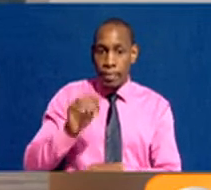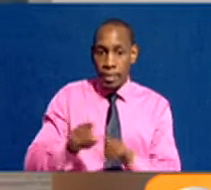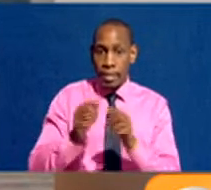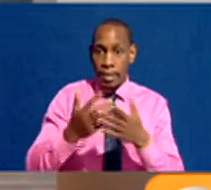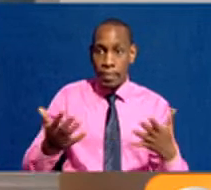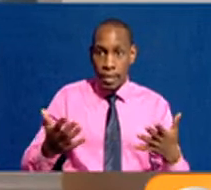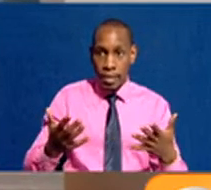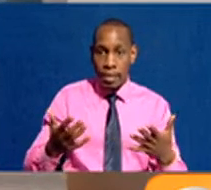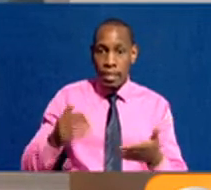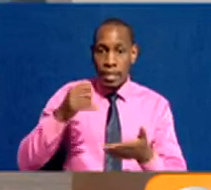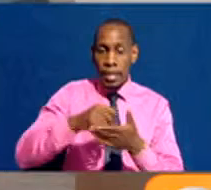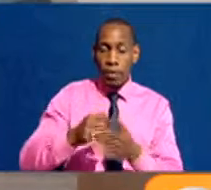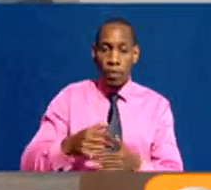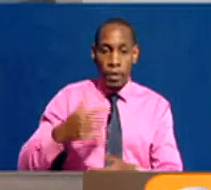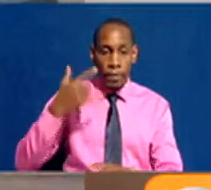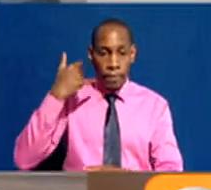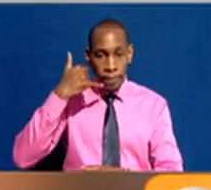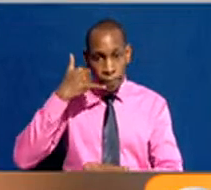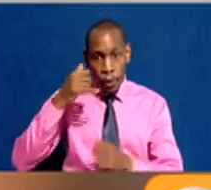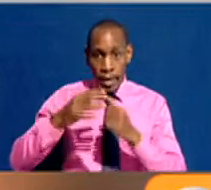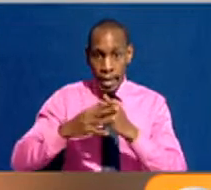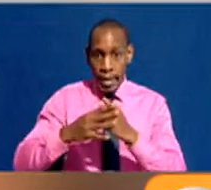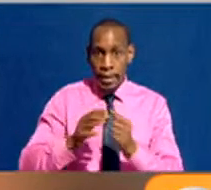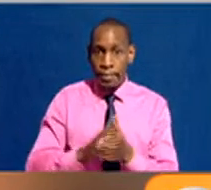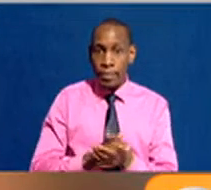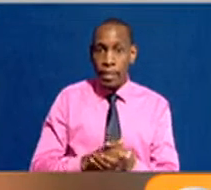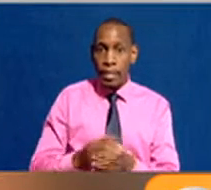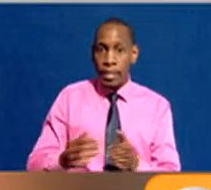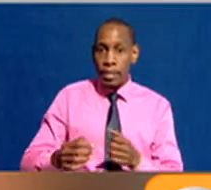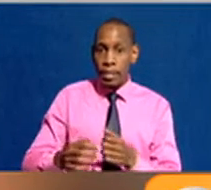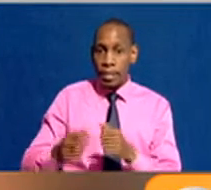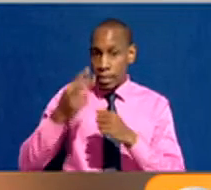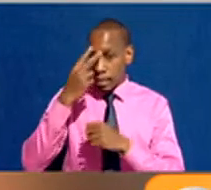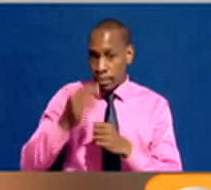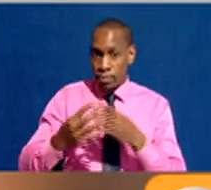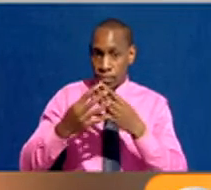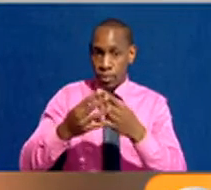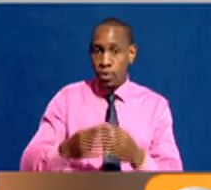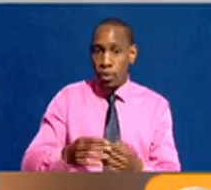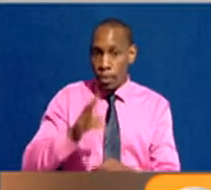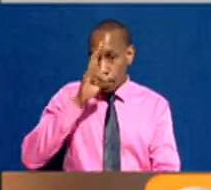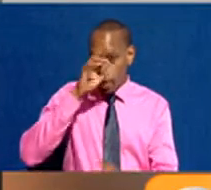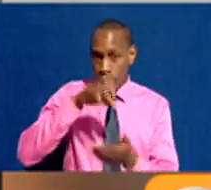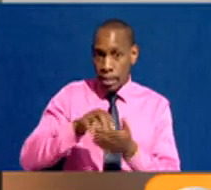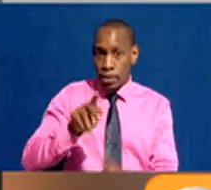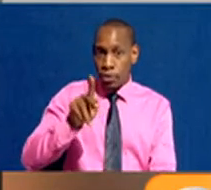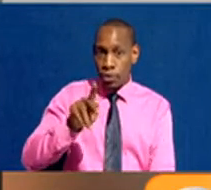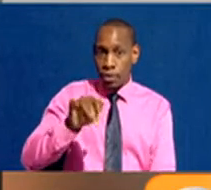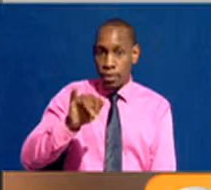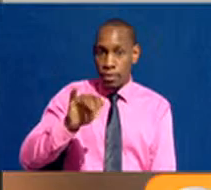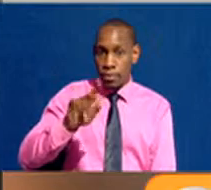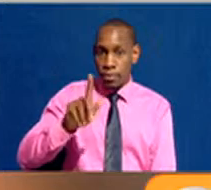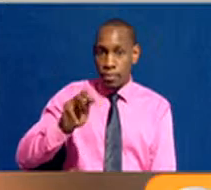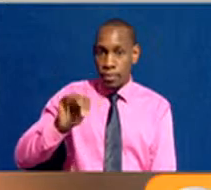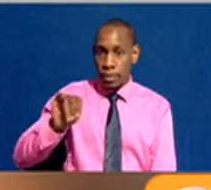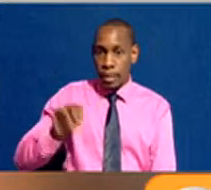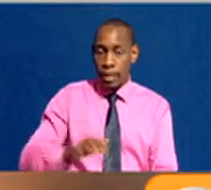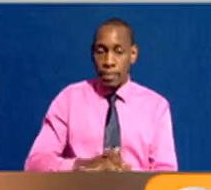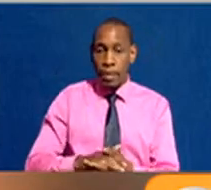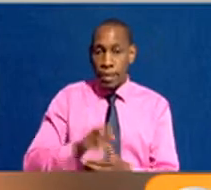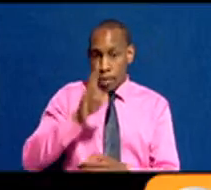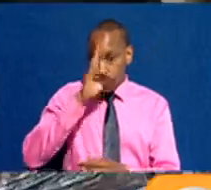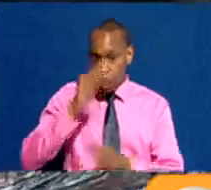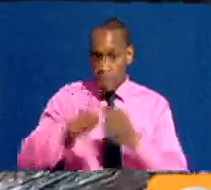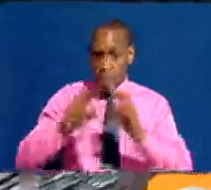gadgets, including nine mobile phones. They are being detained at the Kilimani police station as police search for their partners in